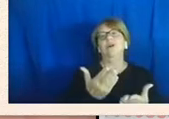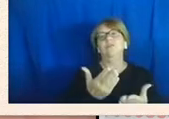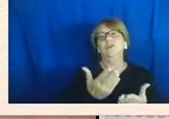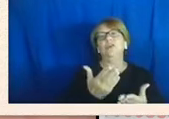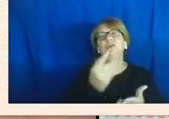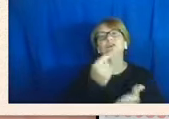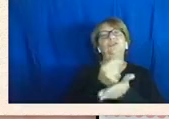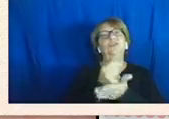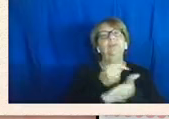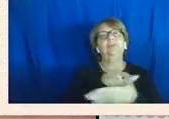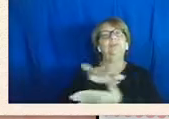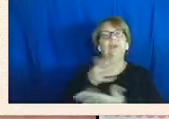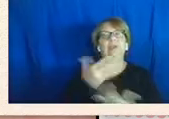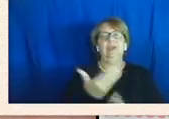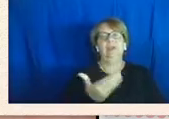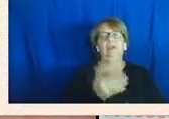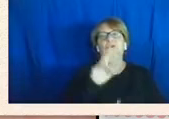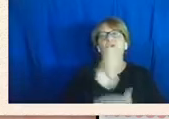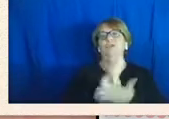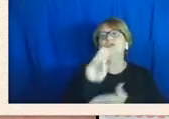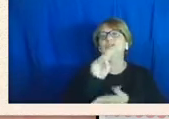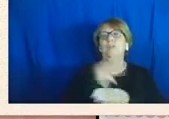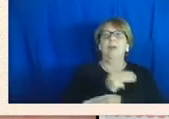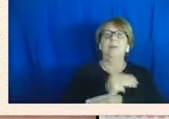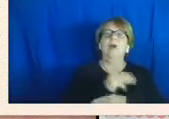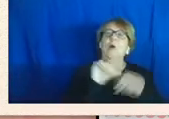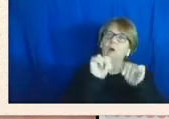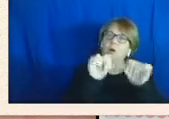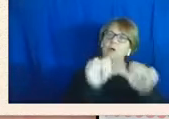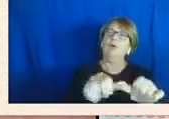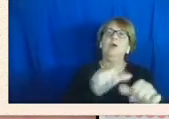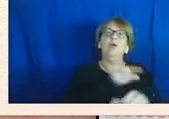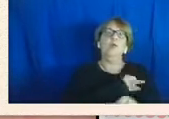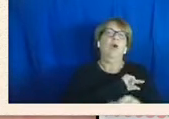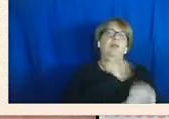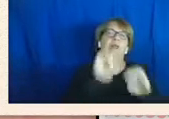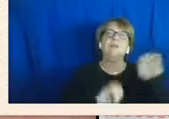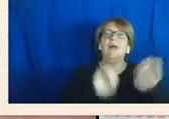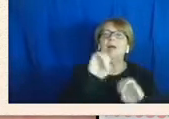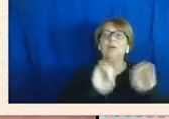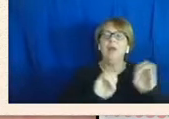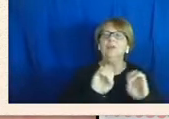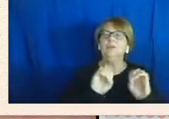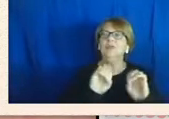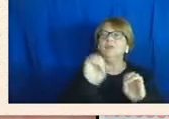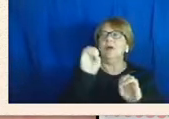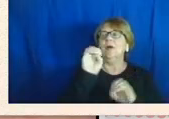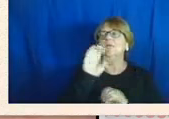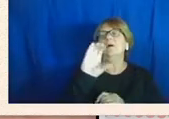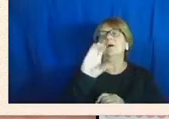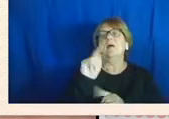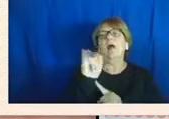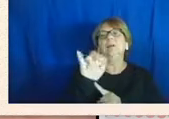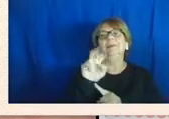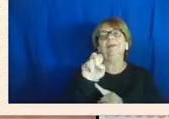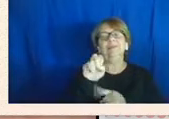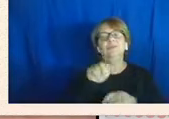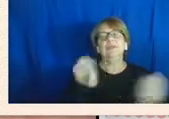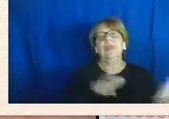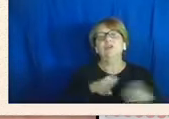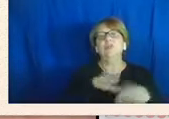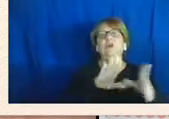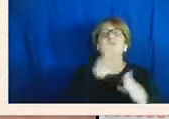University of Miami where we're doing an ongoing quality evaluation of our cognitive behavioral approach to anxiety, depression,